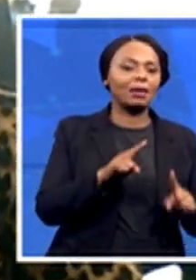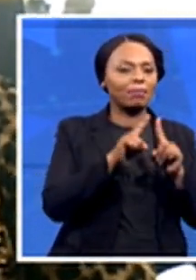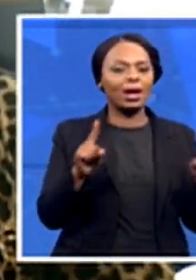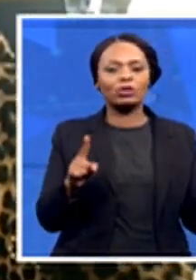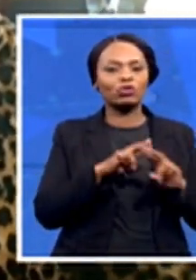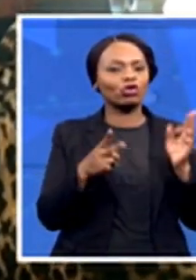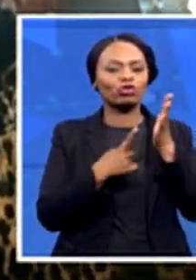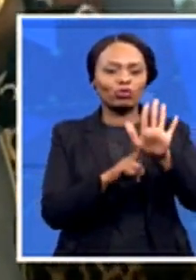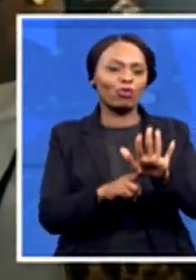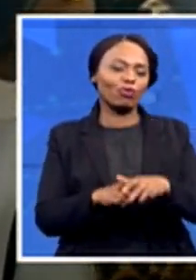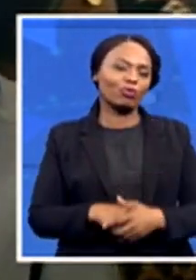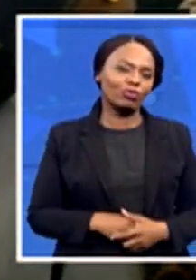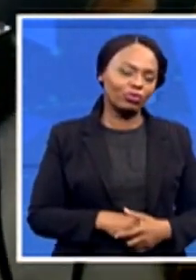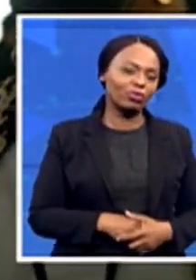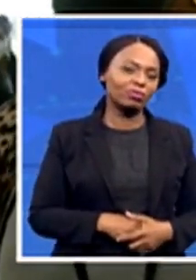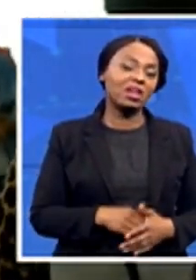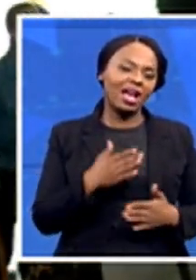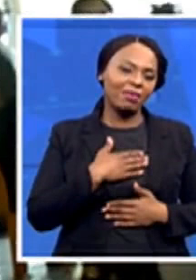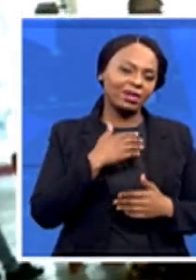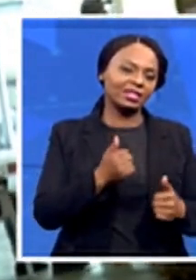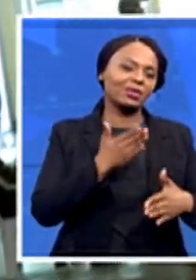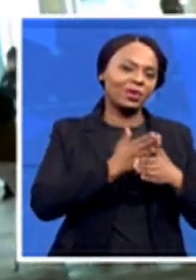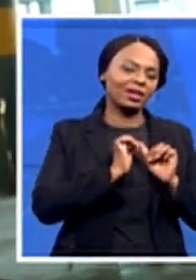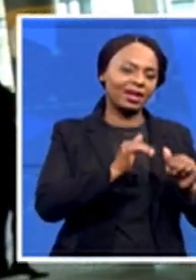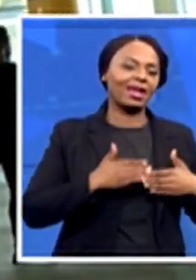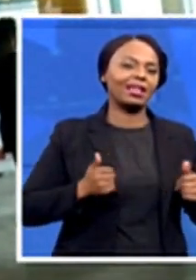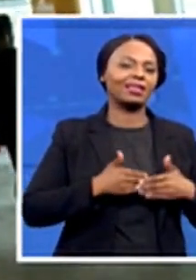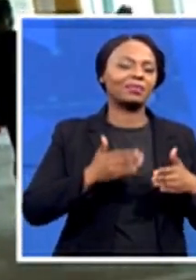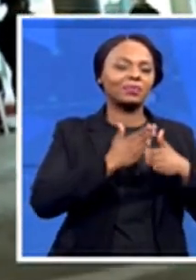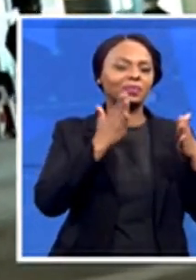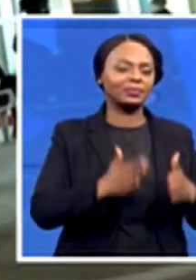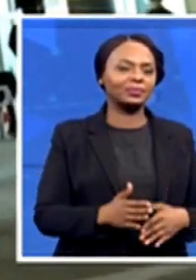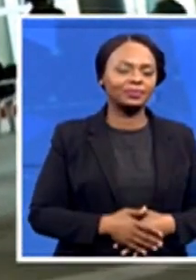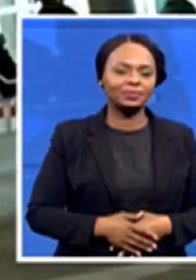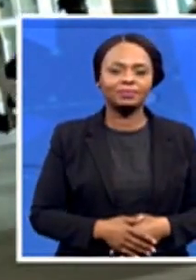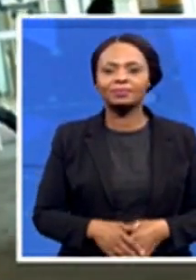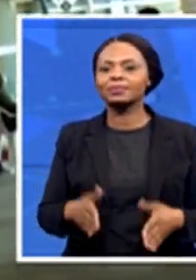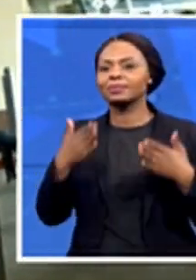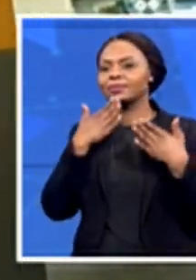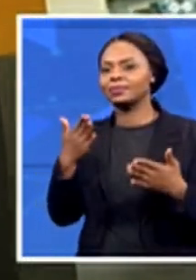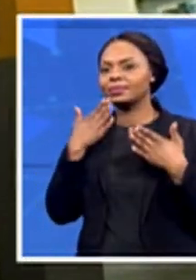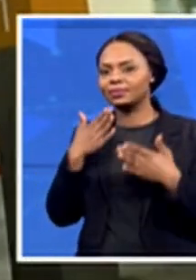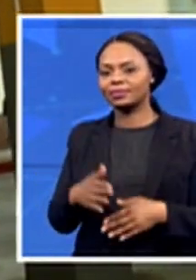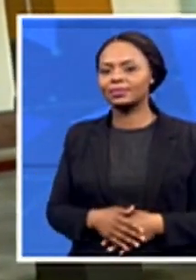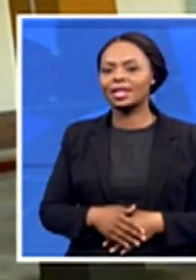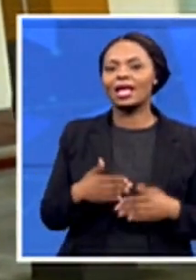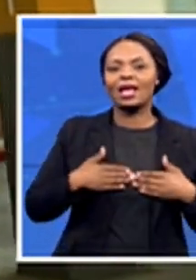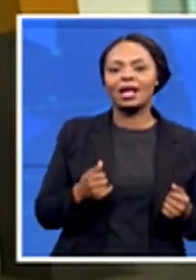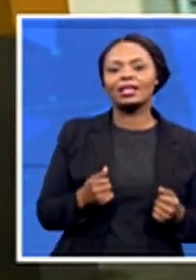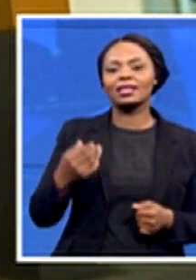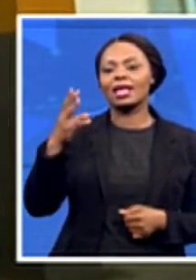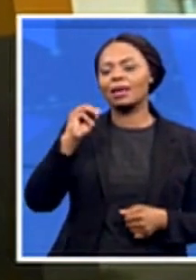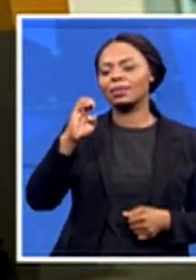MEC, and all the best with this program. Thank you so much. But that was the health MEC in the Eastern Cape, Nomakosazana